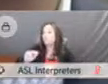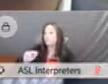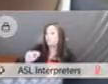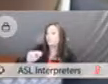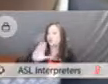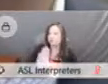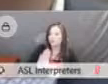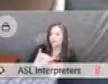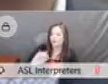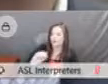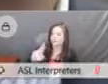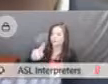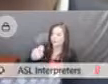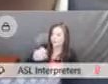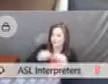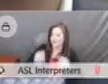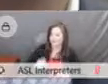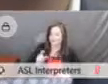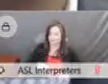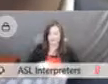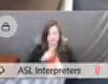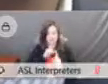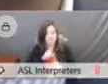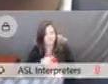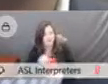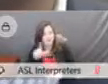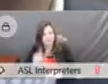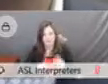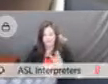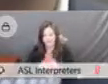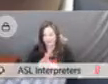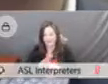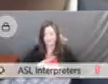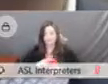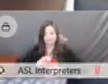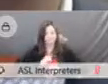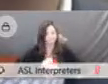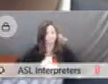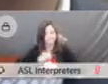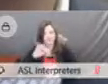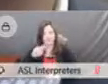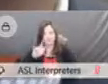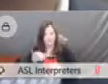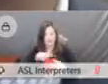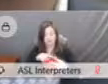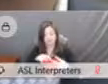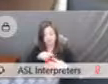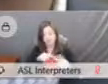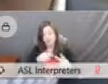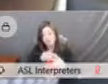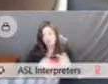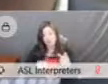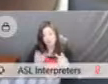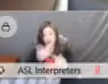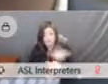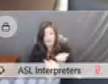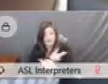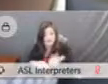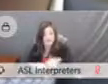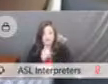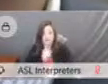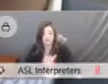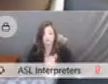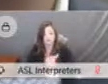immune system has to respond and develop immunity. And right now, both vaccines that are available are 2-shot